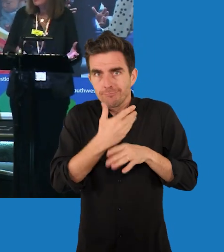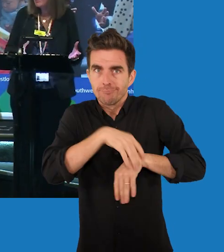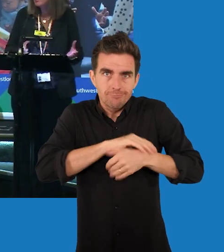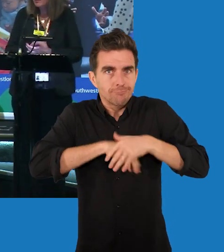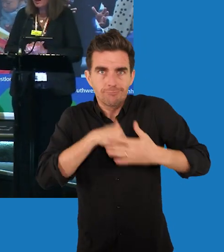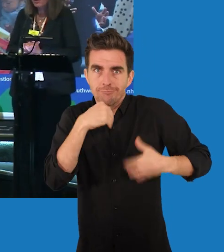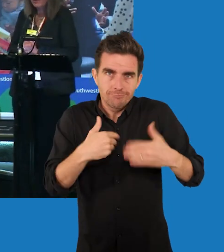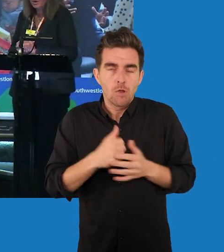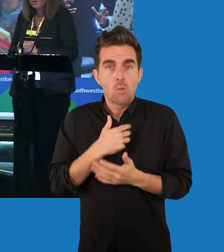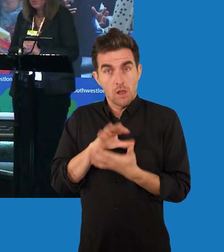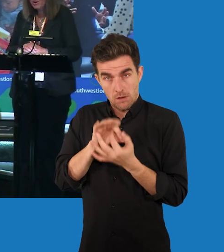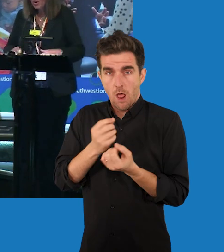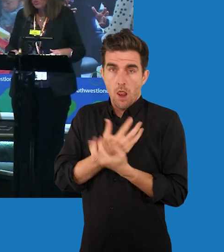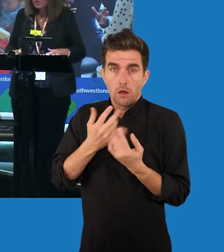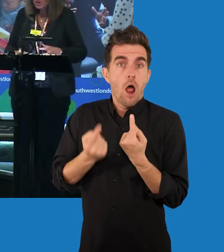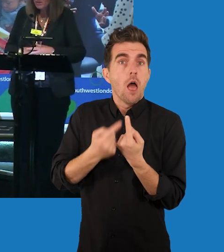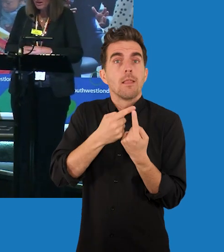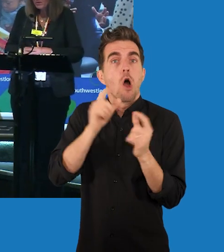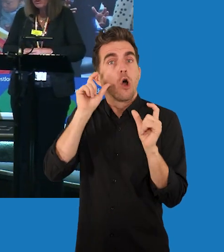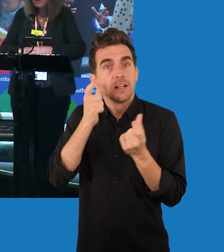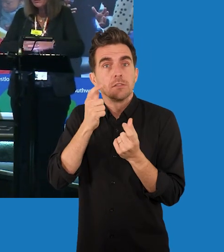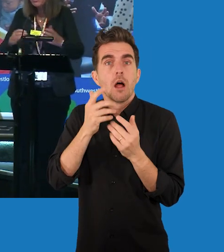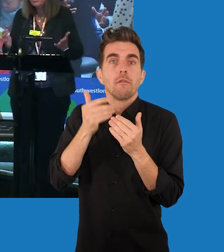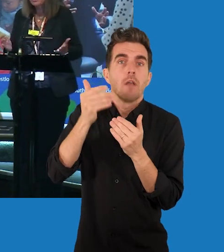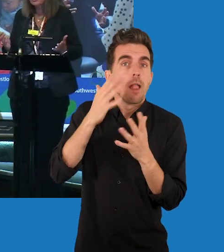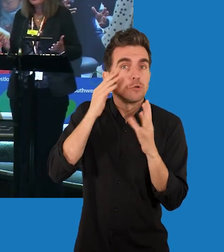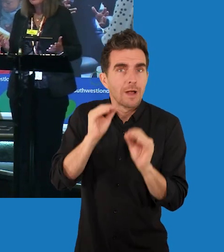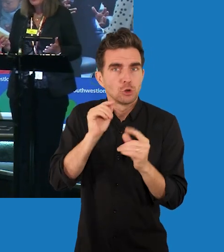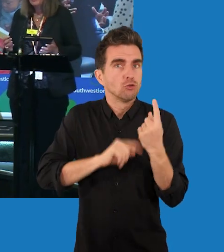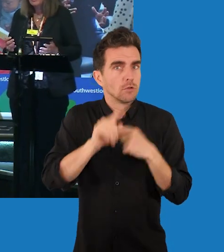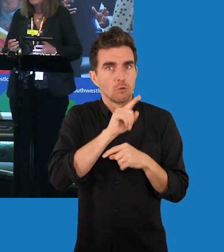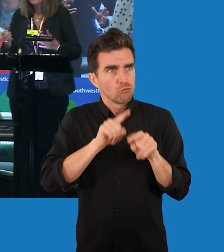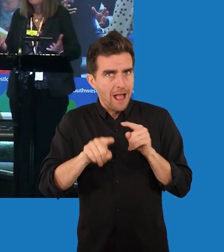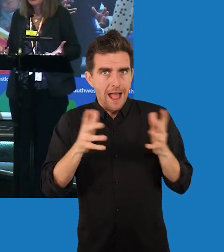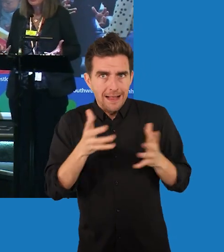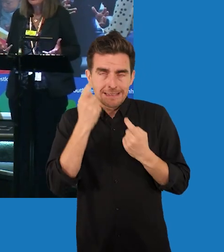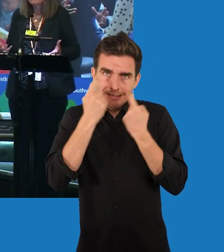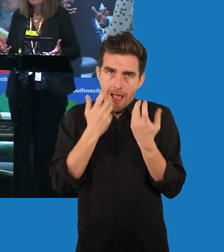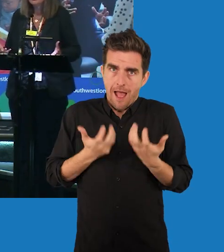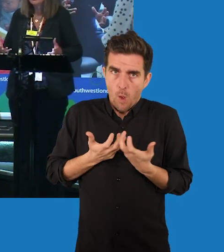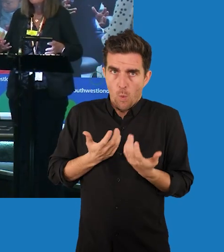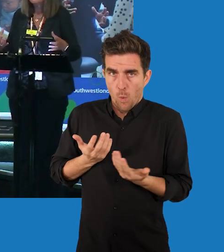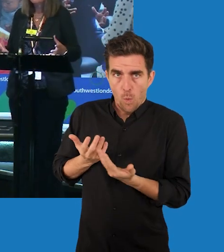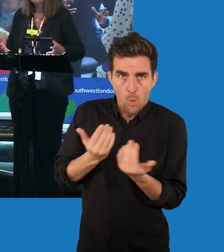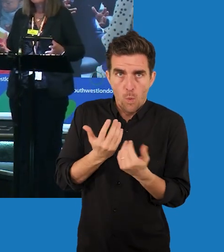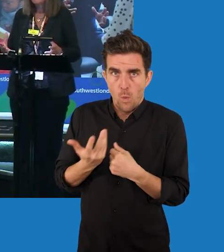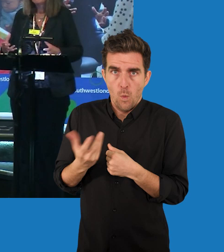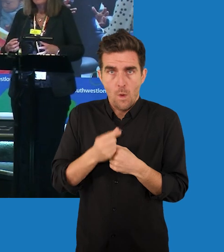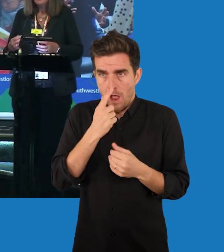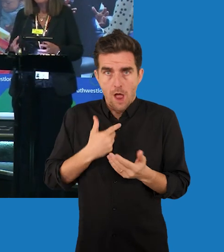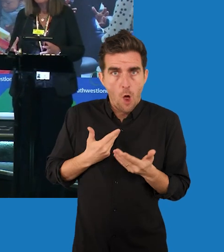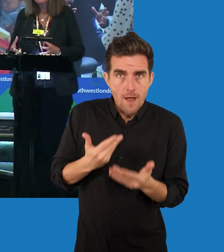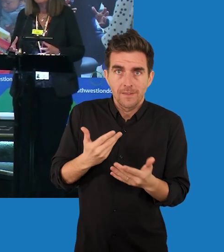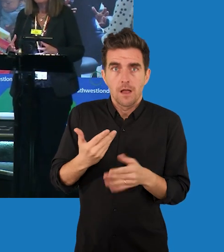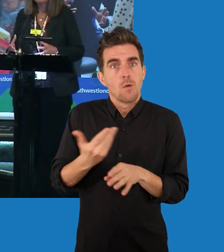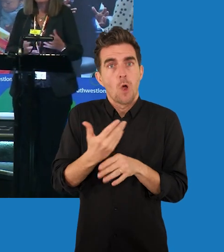come into the health environment. We're also working with lots of other colleges and further education institutes to try and think about